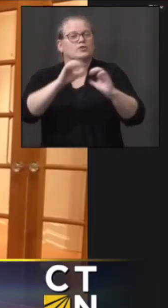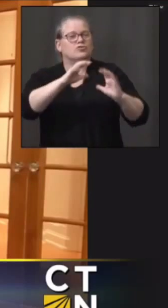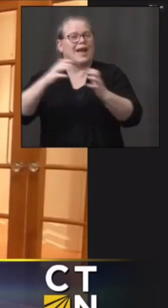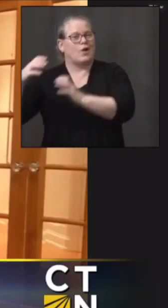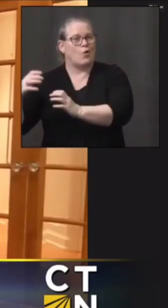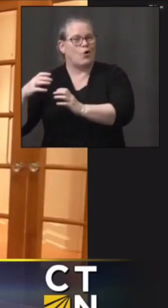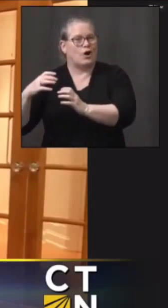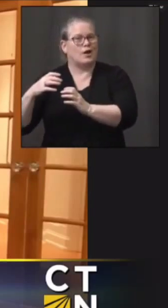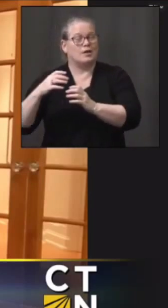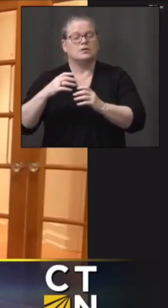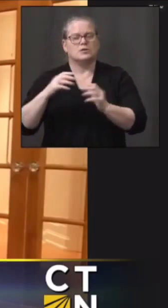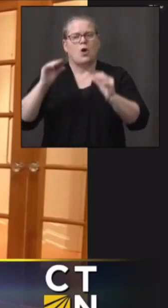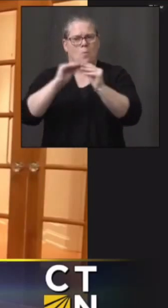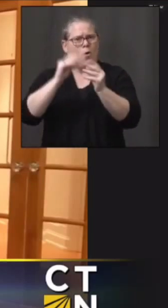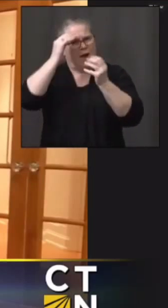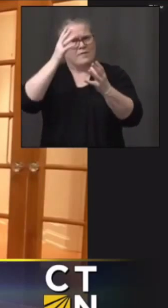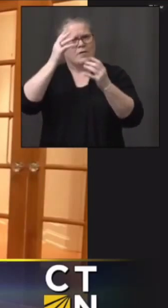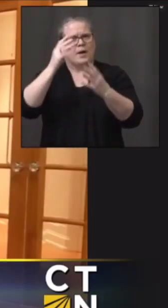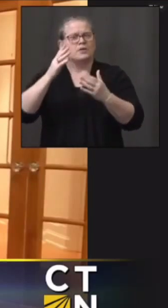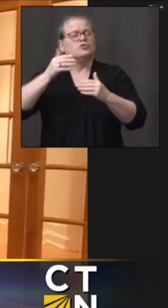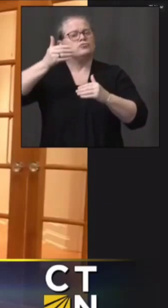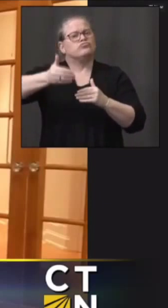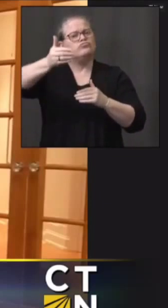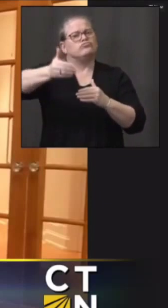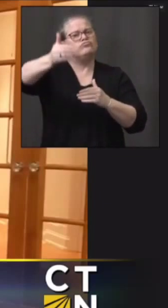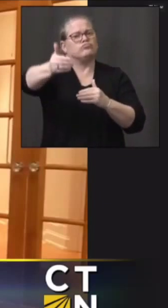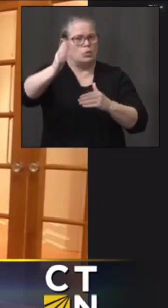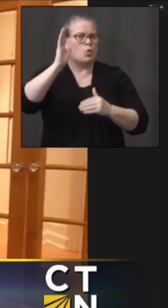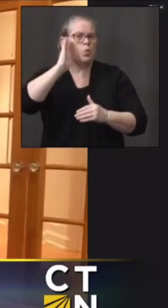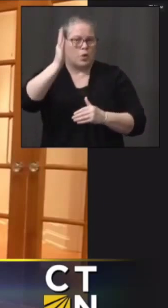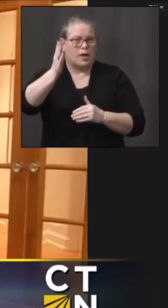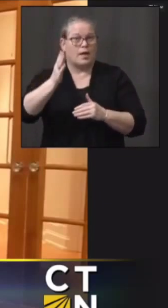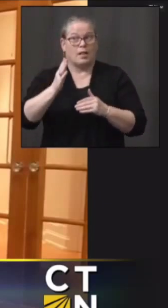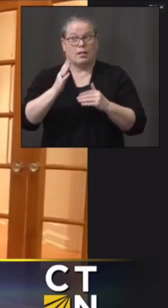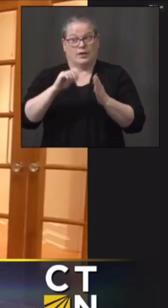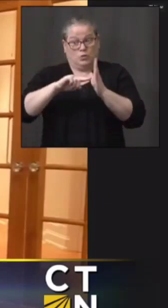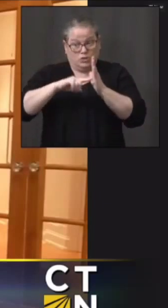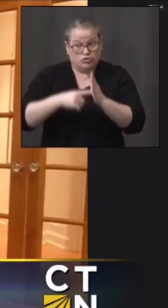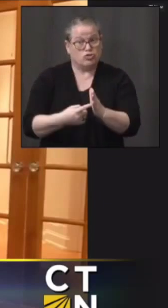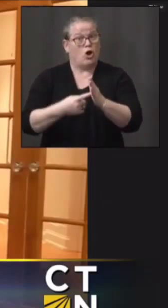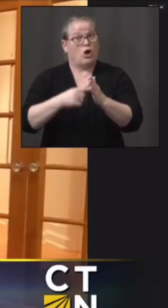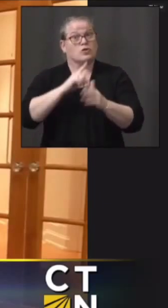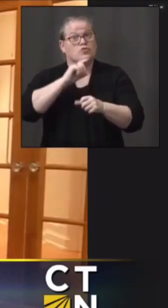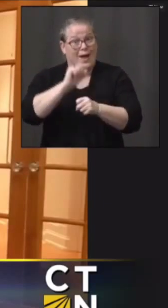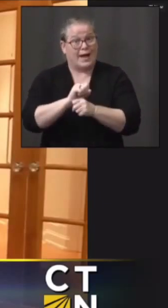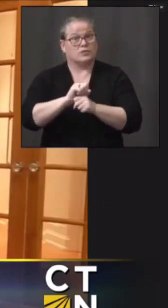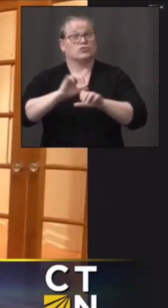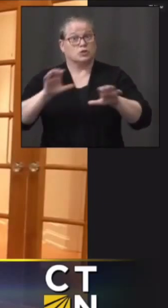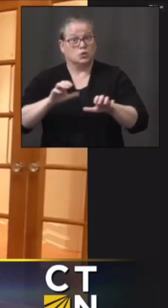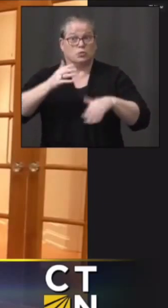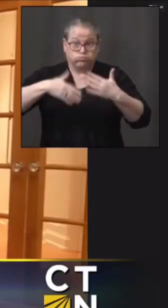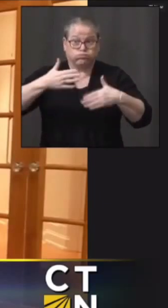you'll see much more to come on that, as we start to really begin administrations in large scale.